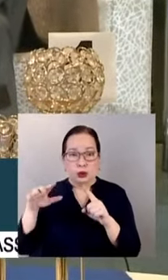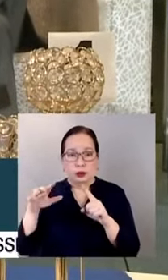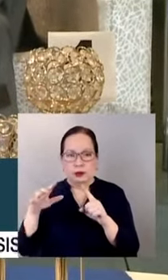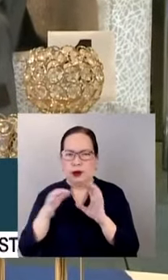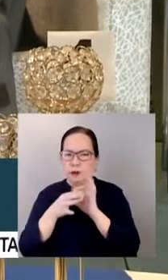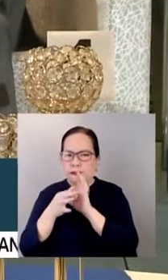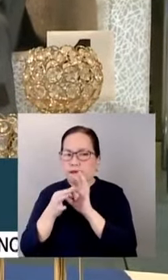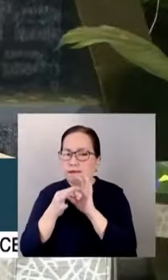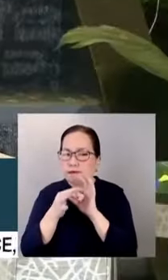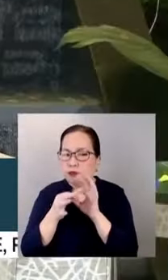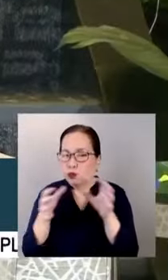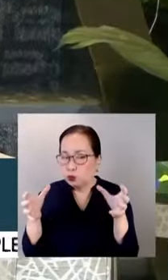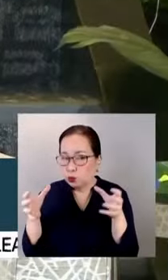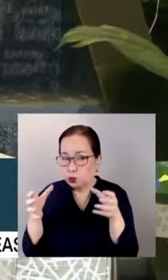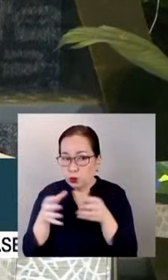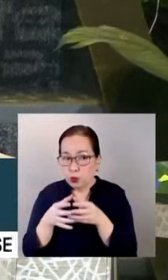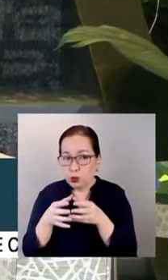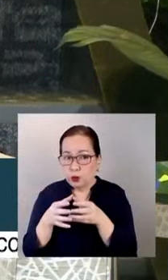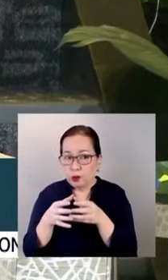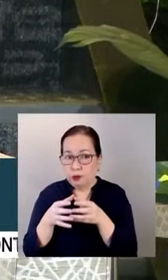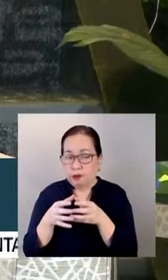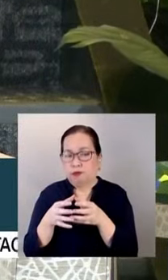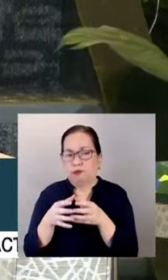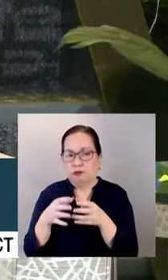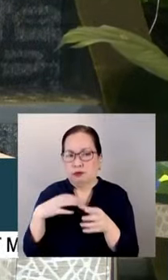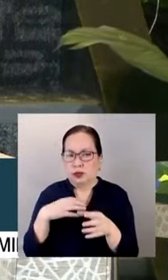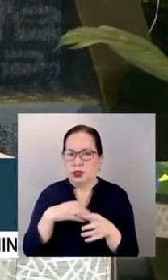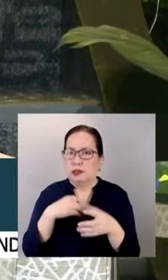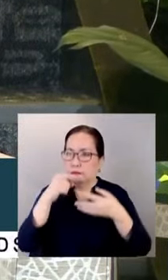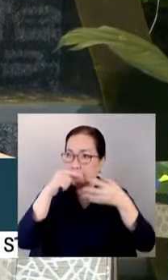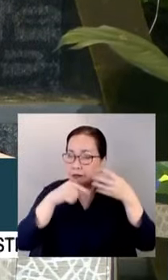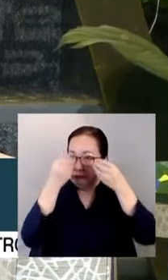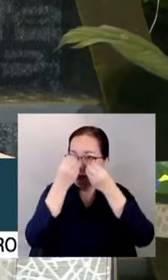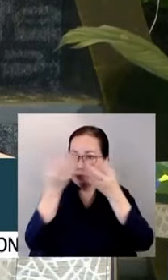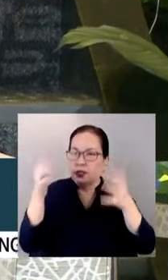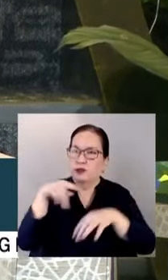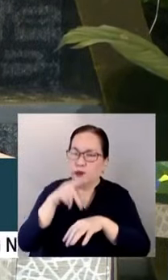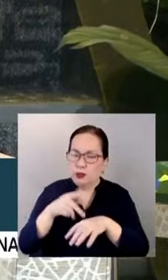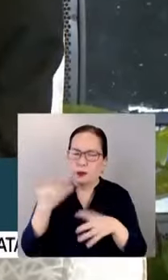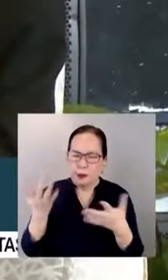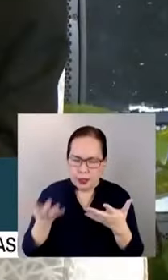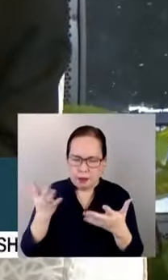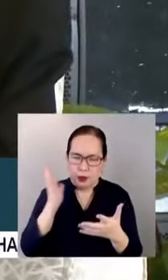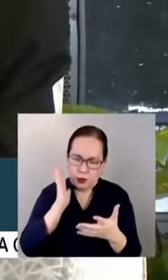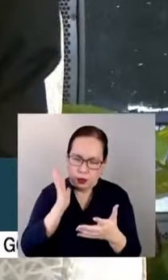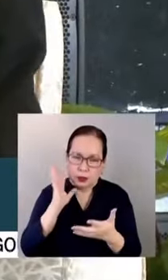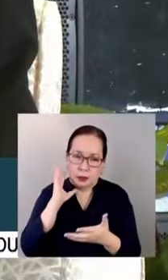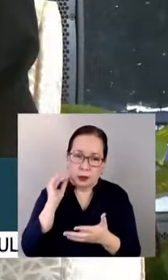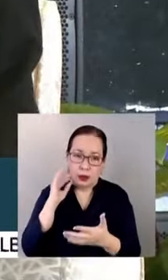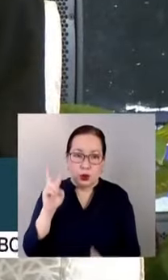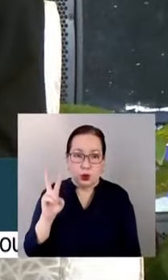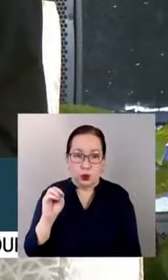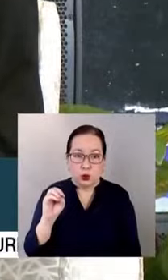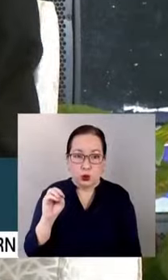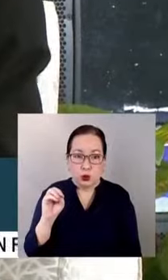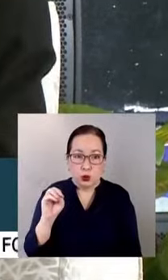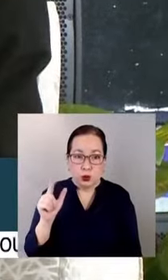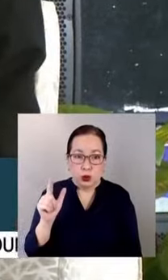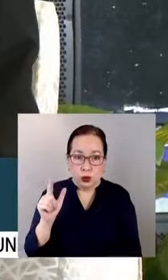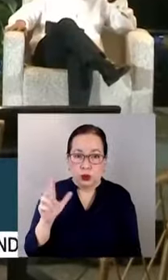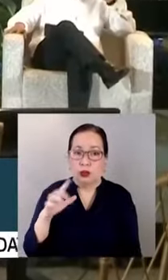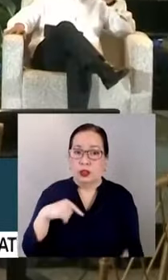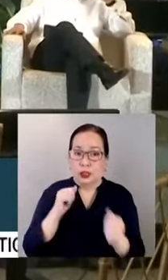Council as it released a report detailing the risks that the Philippines faced in 2022. These include inflation, tightening of